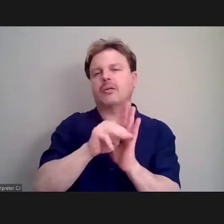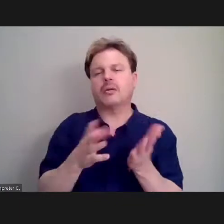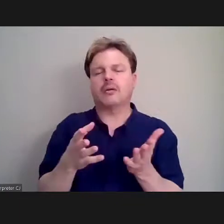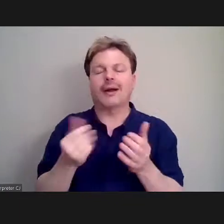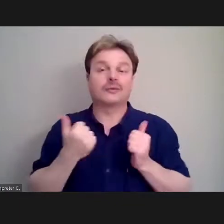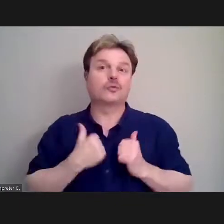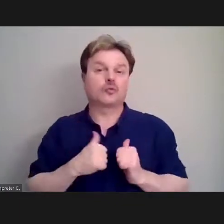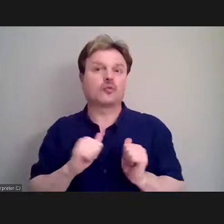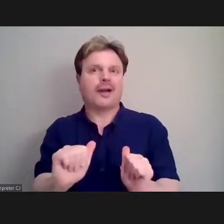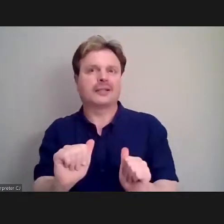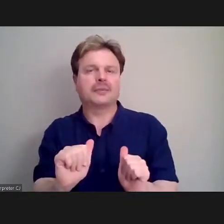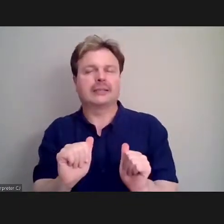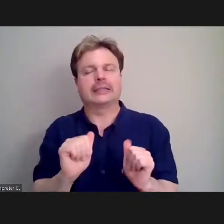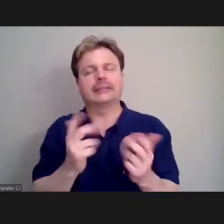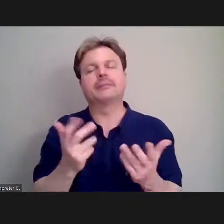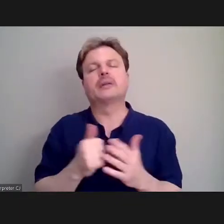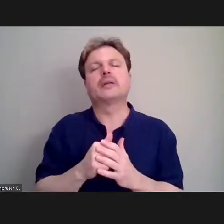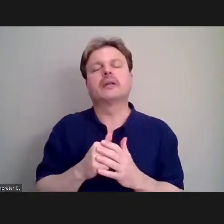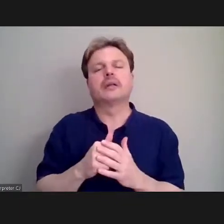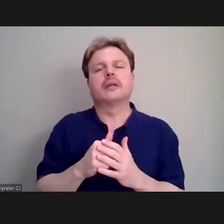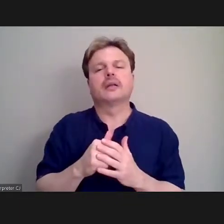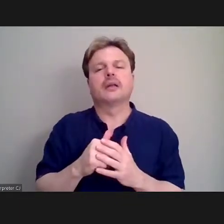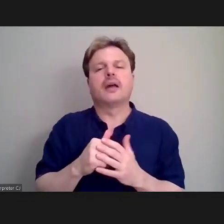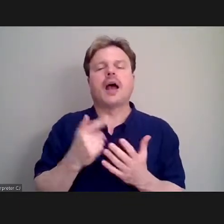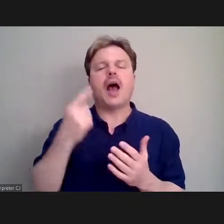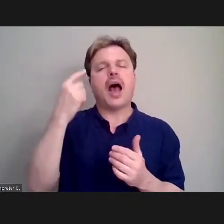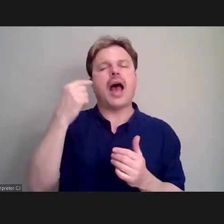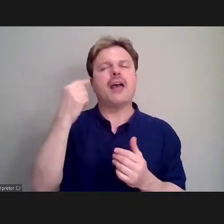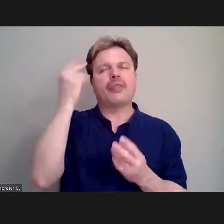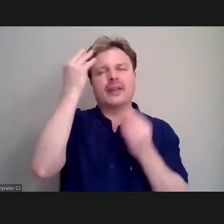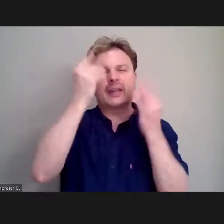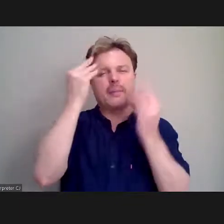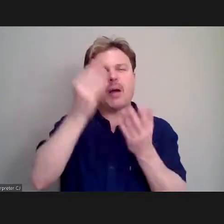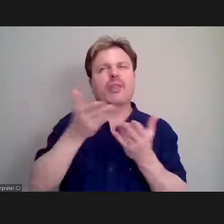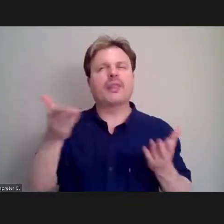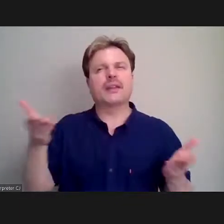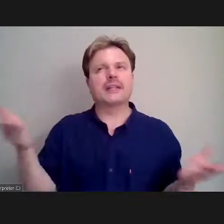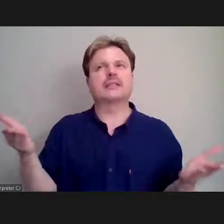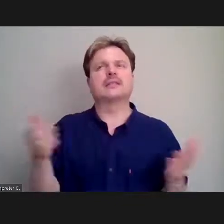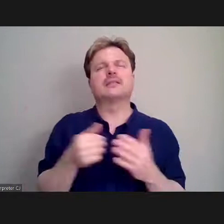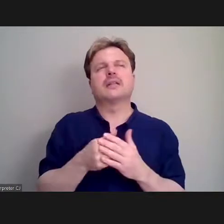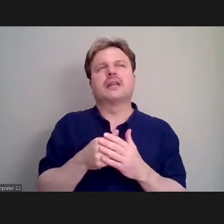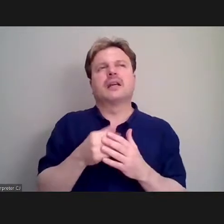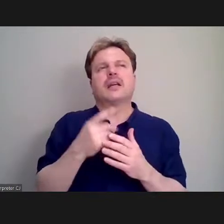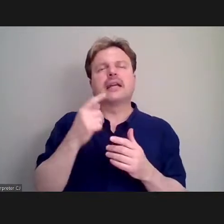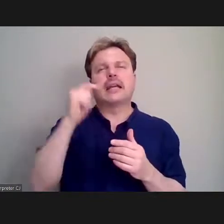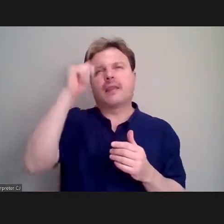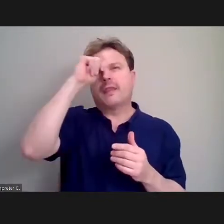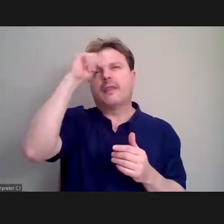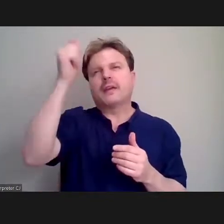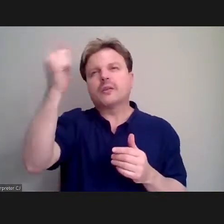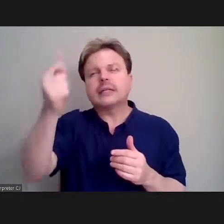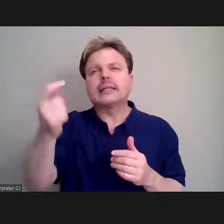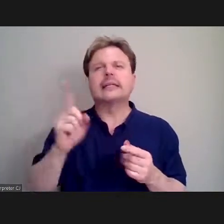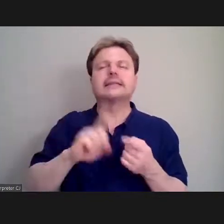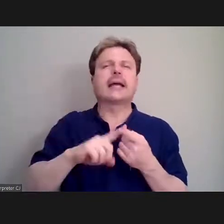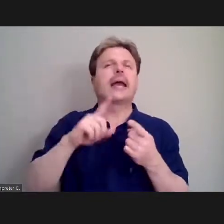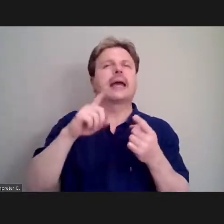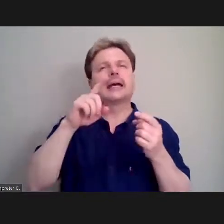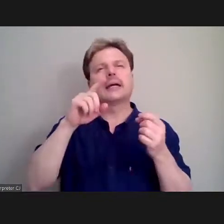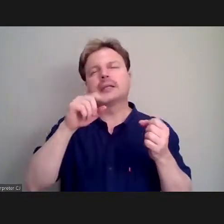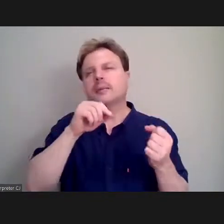to be, I think about things and theories and approaches